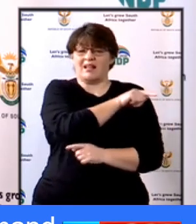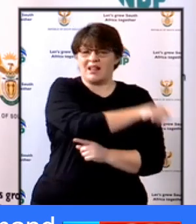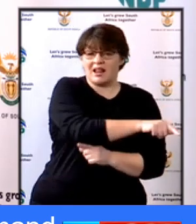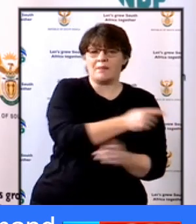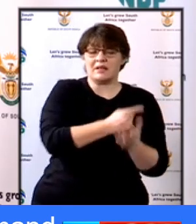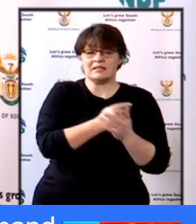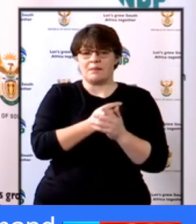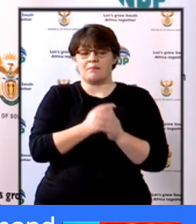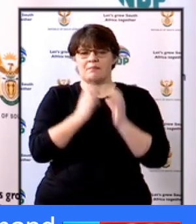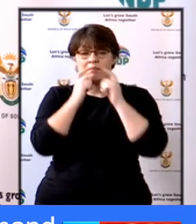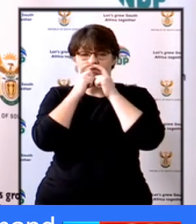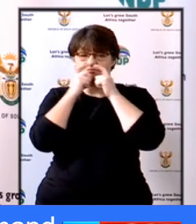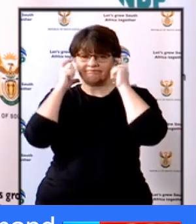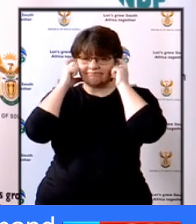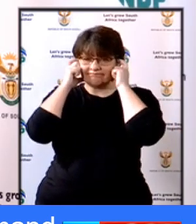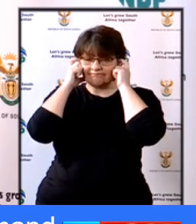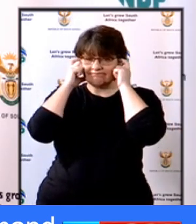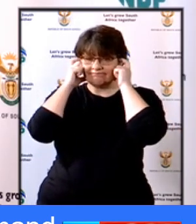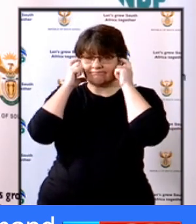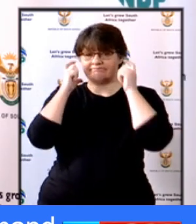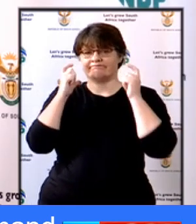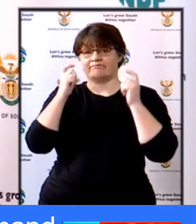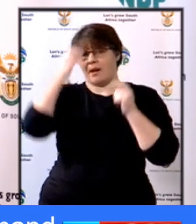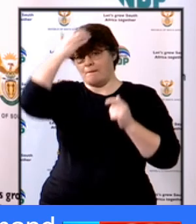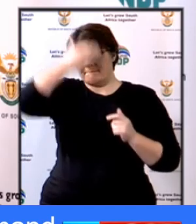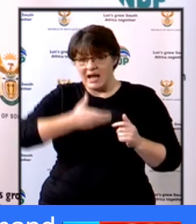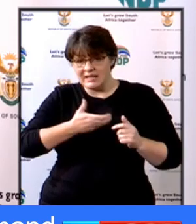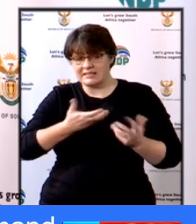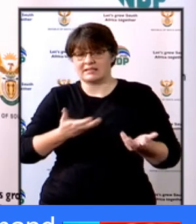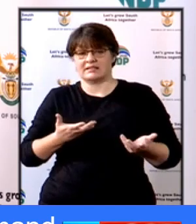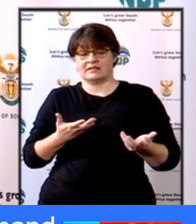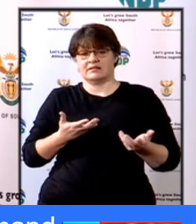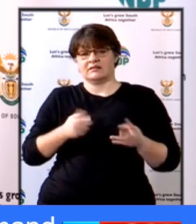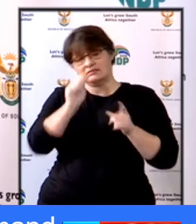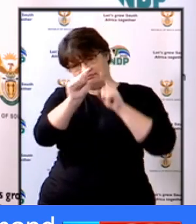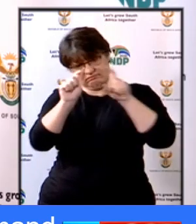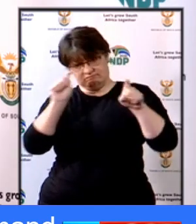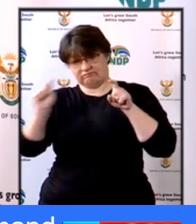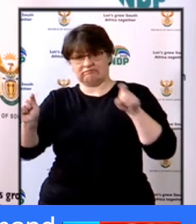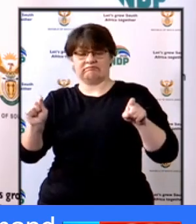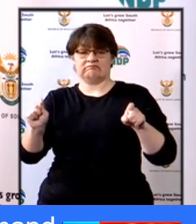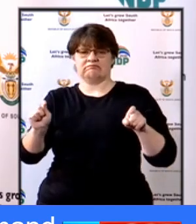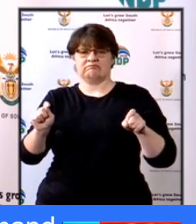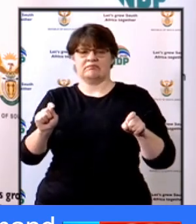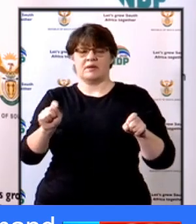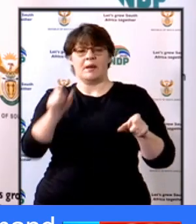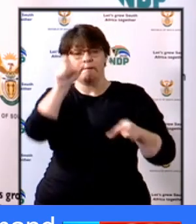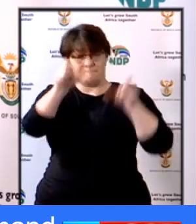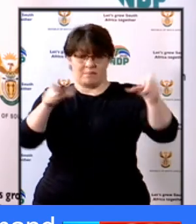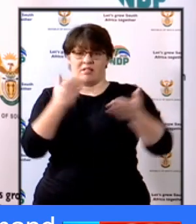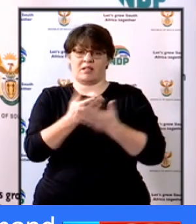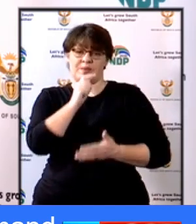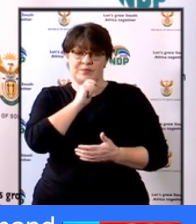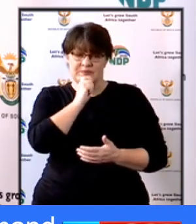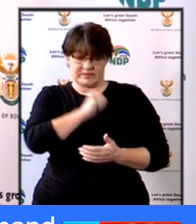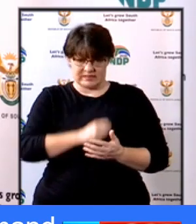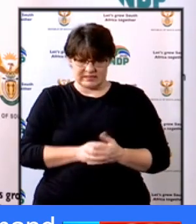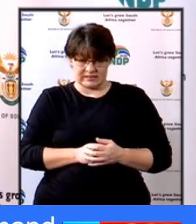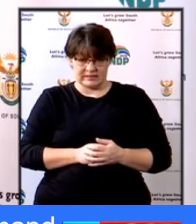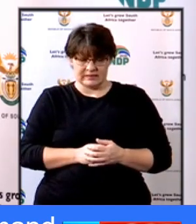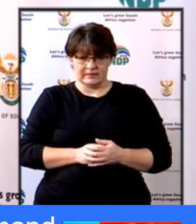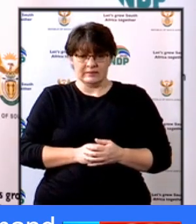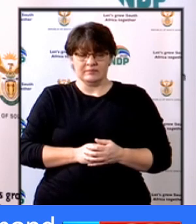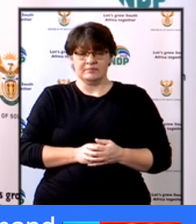face cloths, face masks that have been used across the public. We've built